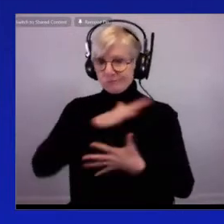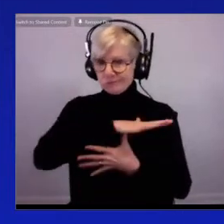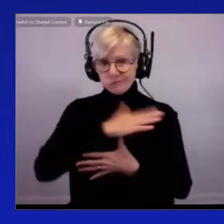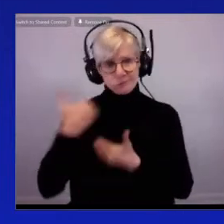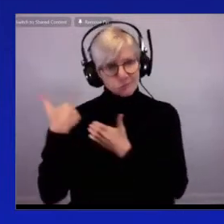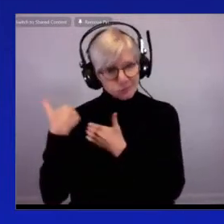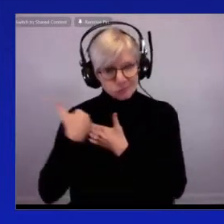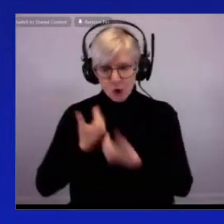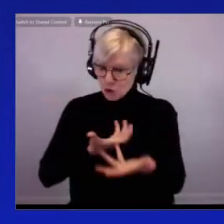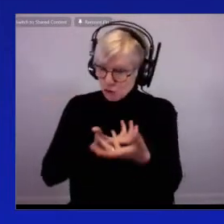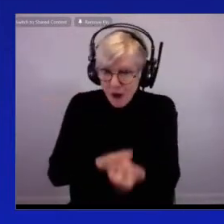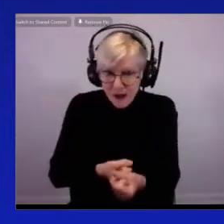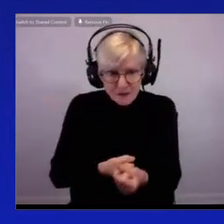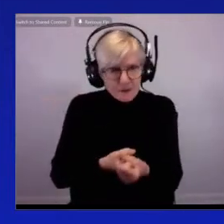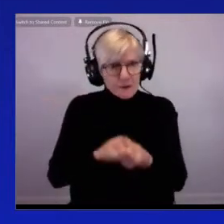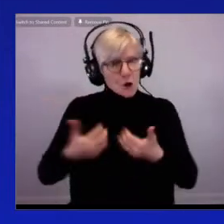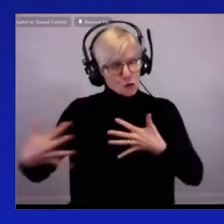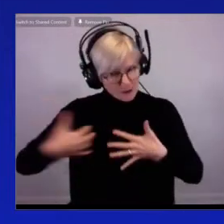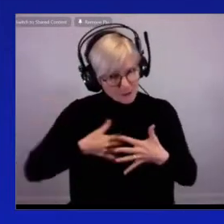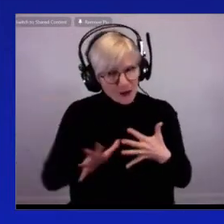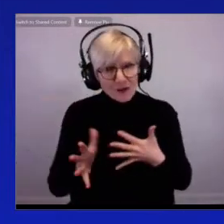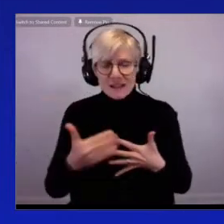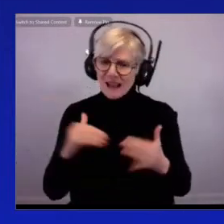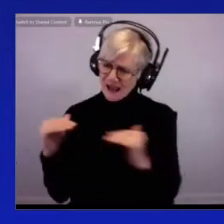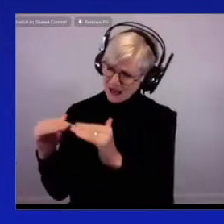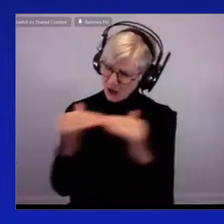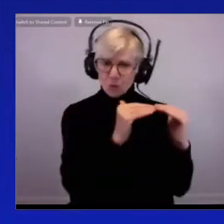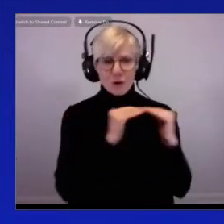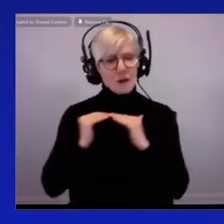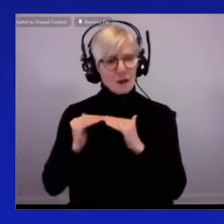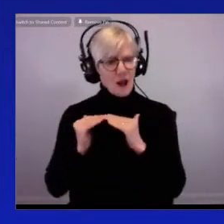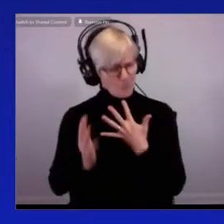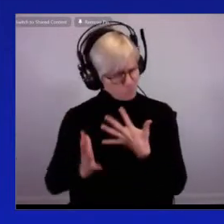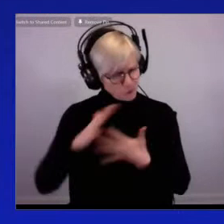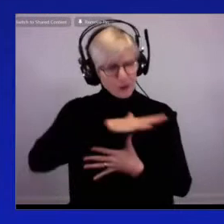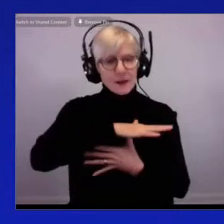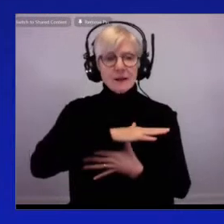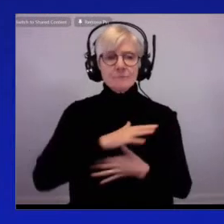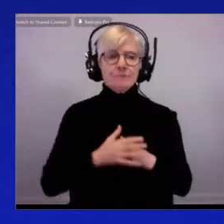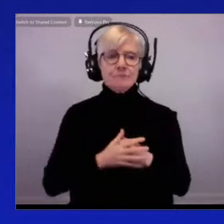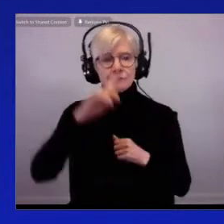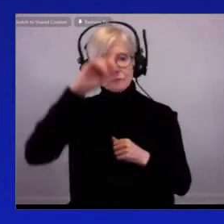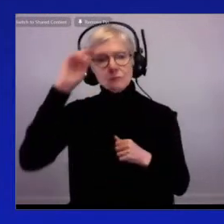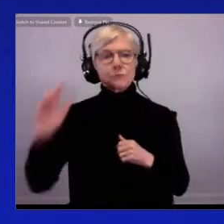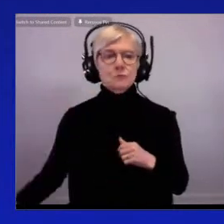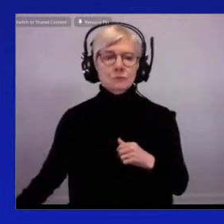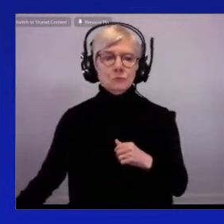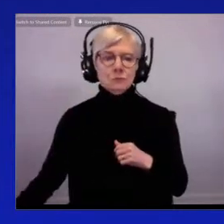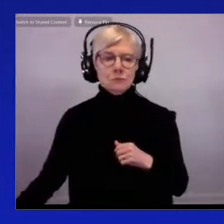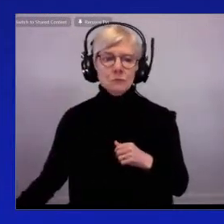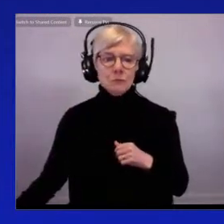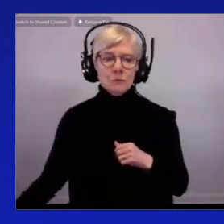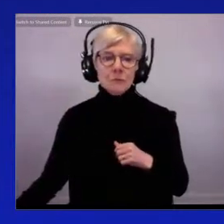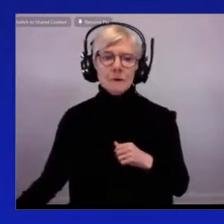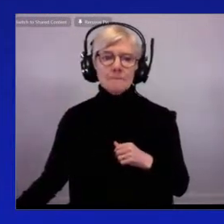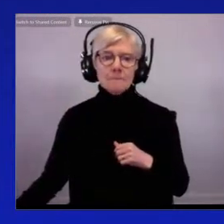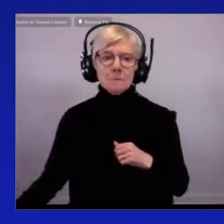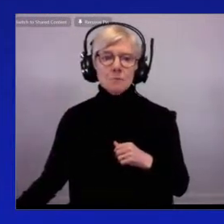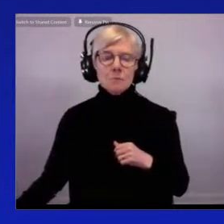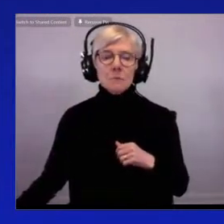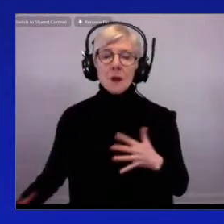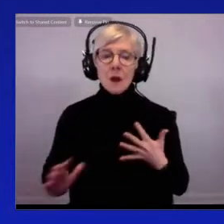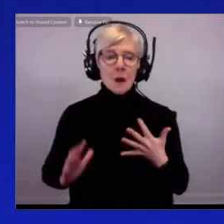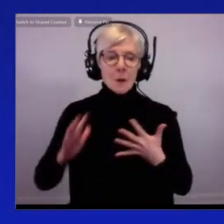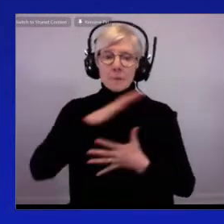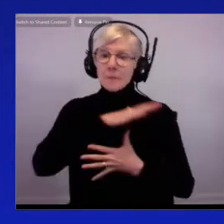of trust, of transparency, and equity. The framework does look at the patient population